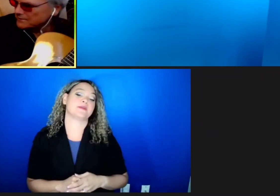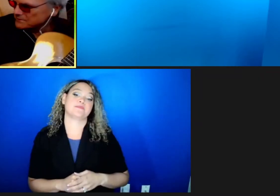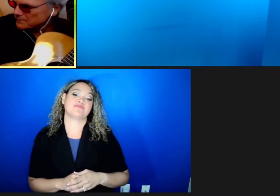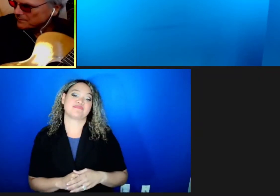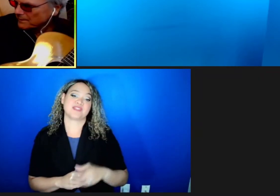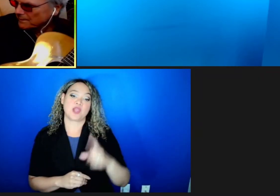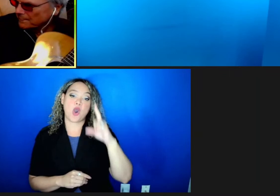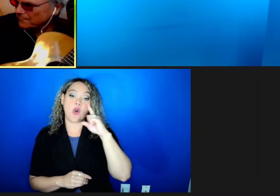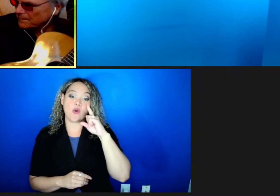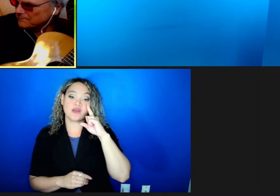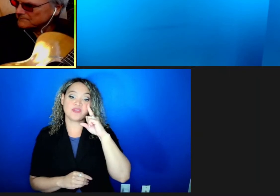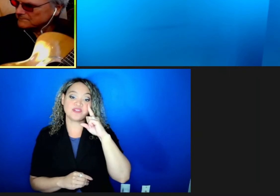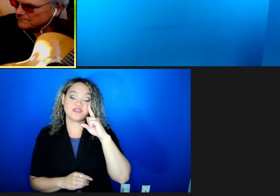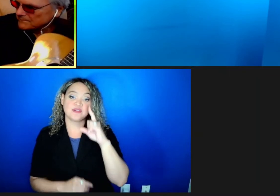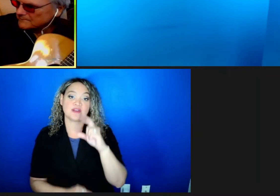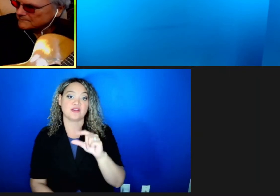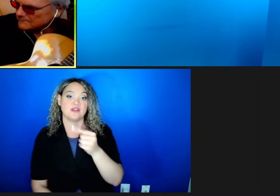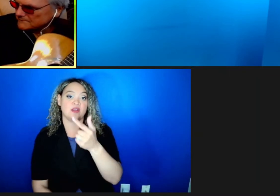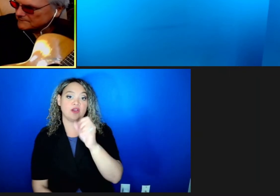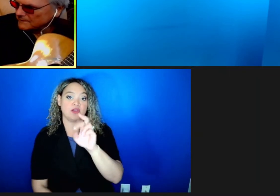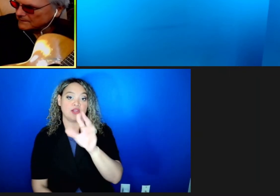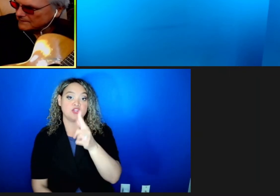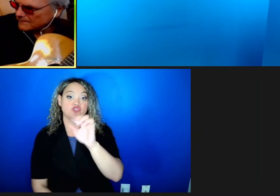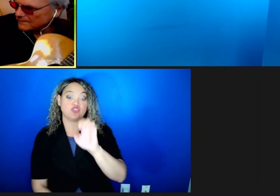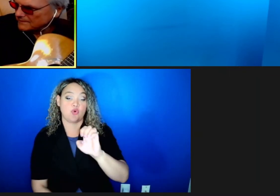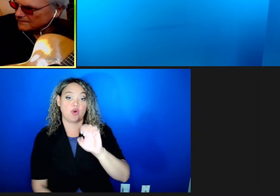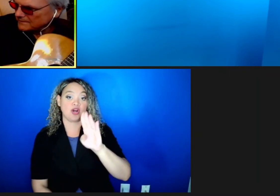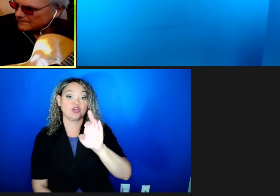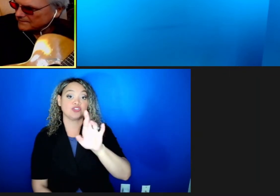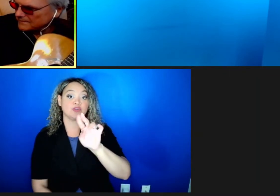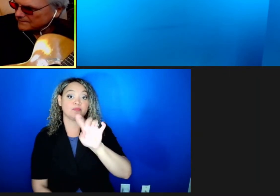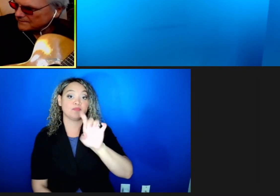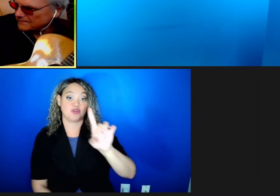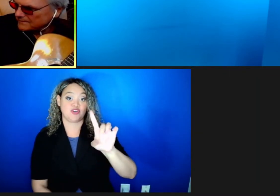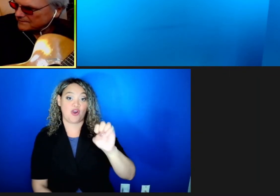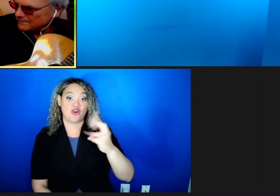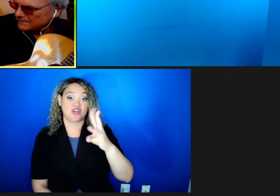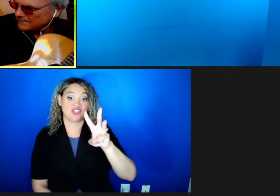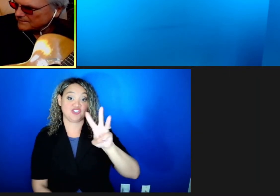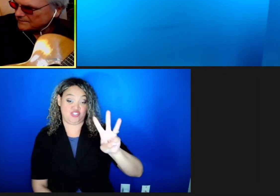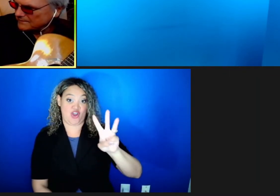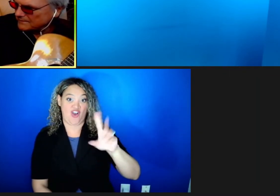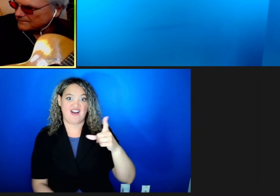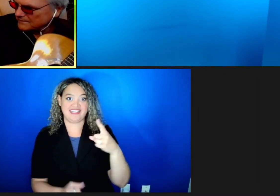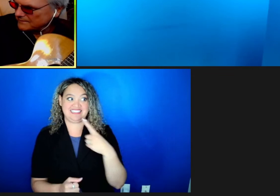barriers. Bernard Shaw, right. And George Bernard Shaw said the biggest barrier is